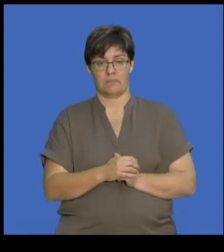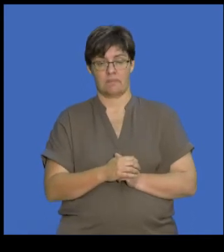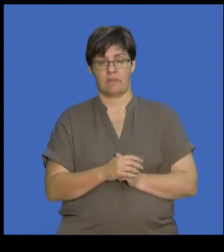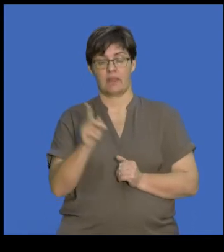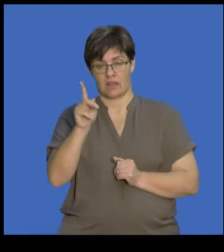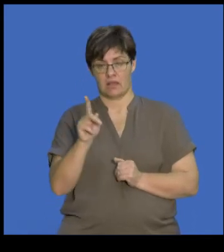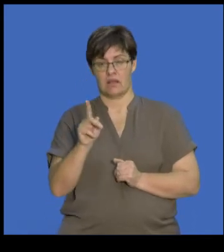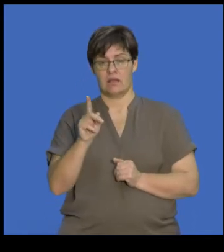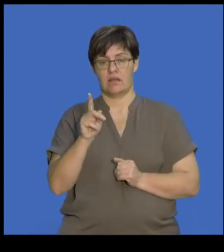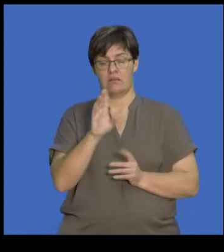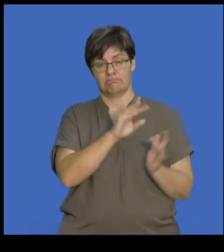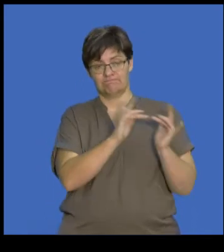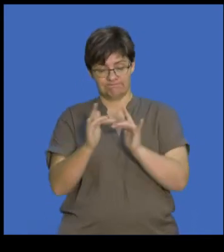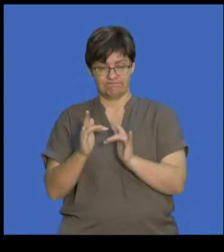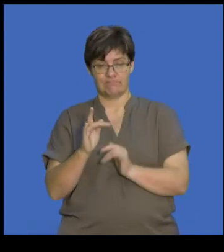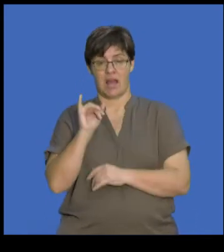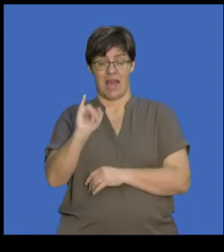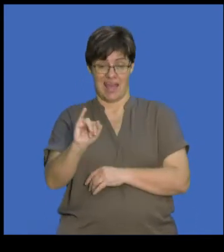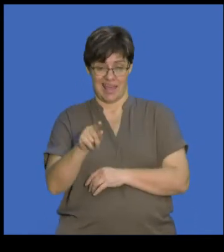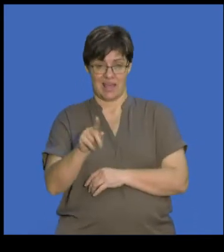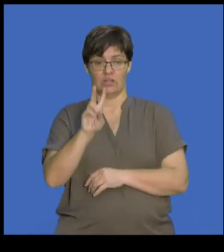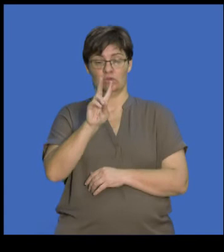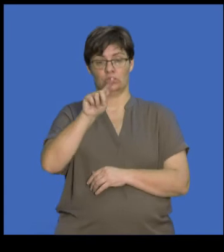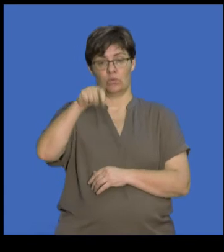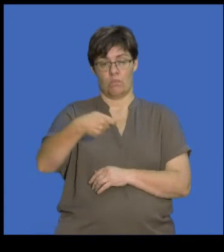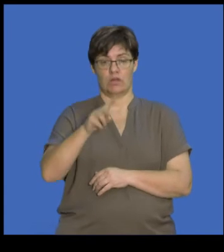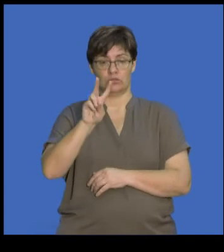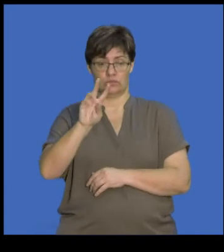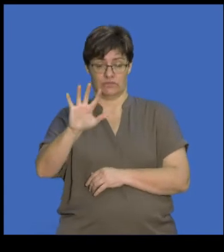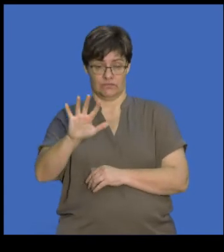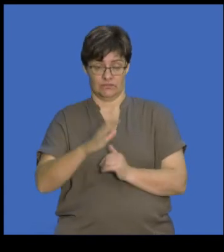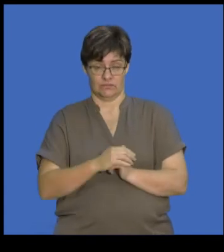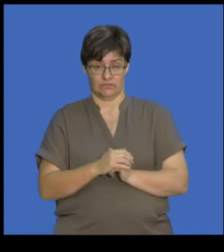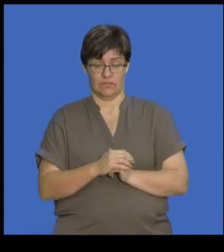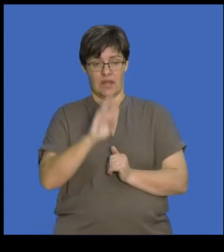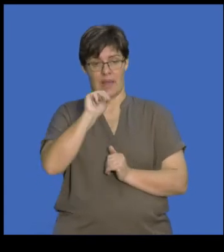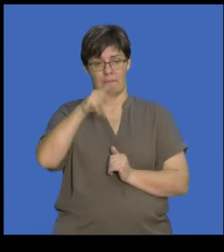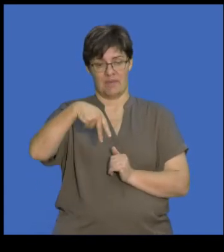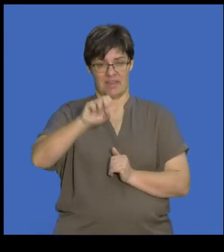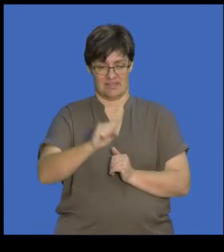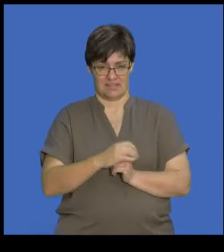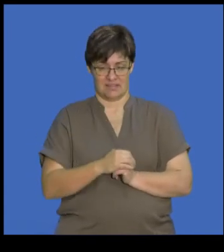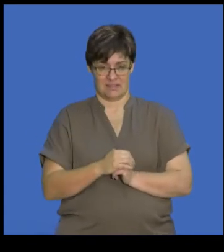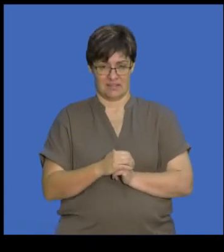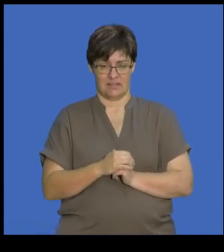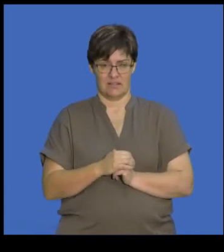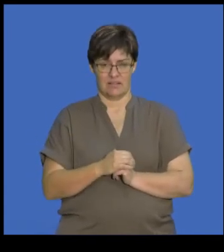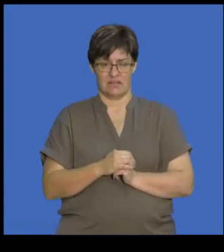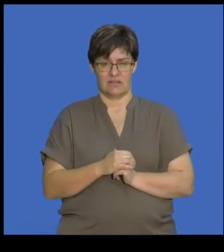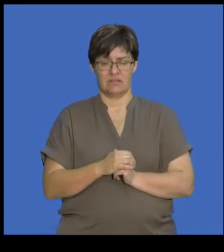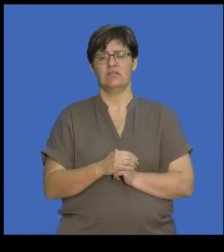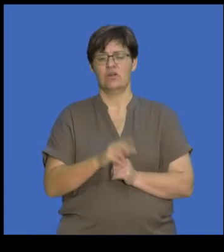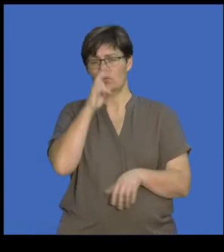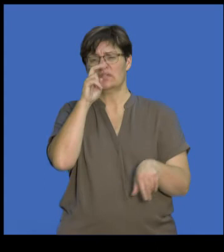The corresponding current is 2.25 amperes. Now, there is something that we also need to check